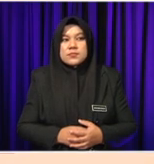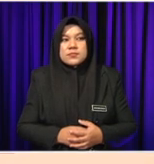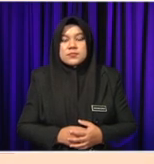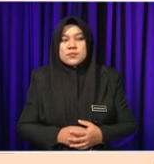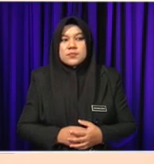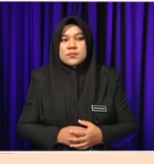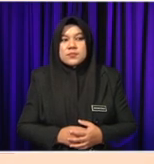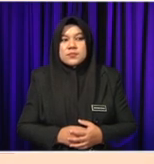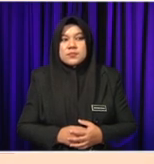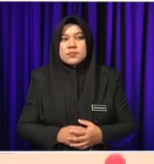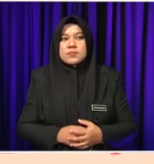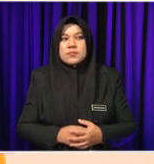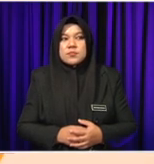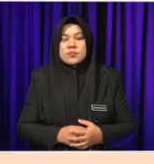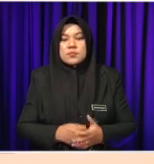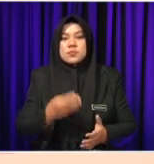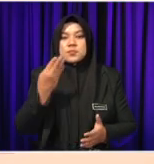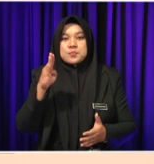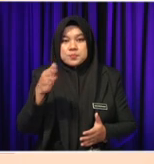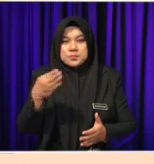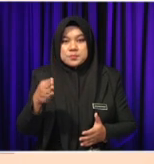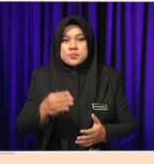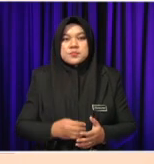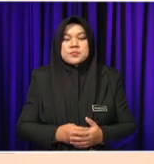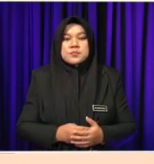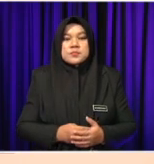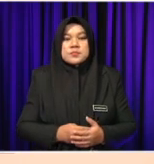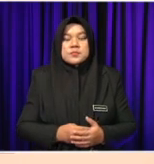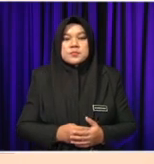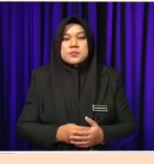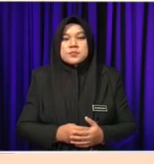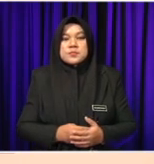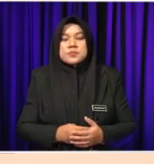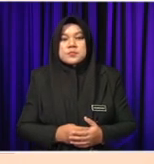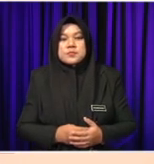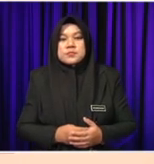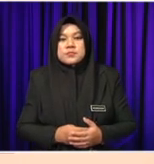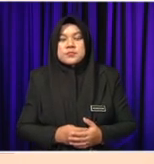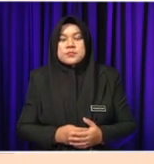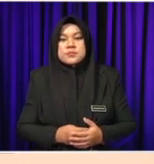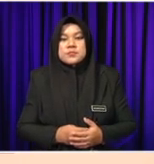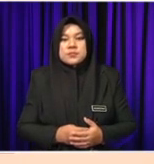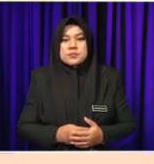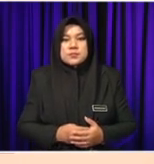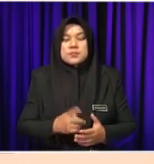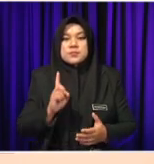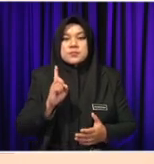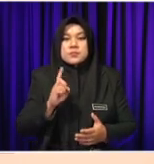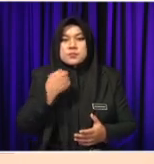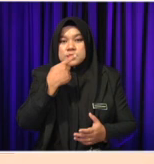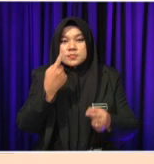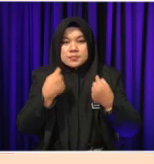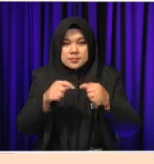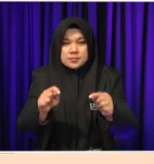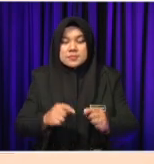four, five. So it's blue color. So blue color represents wish and conclusion or your hope. So anyone in the house wish to